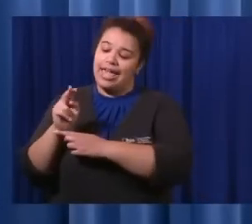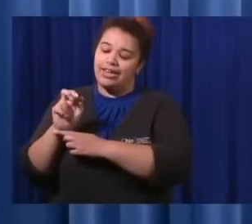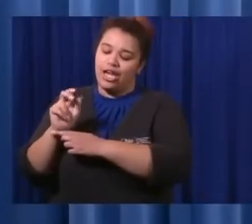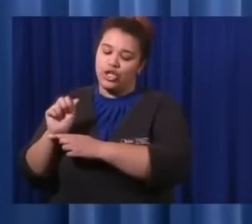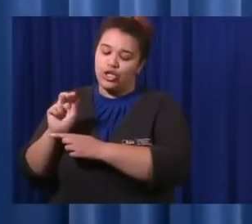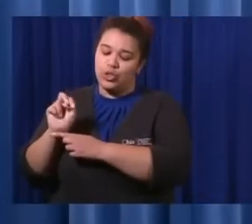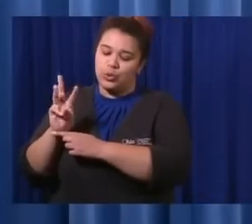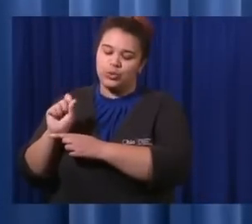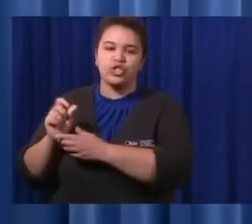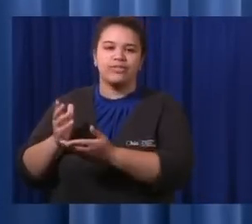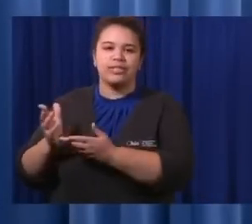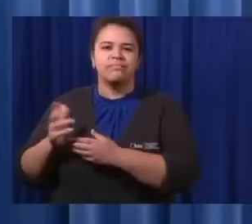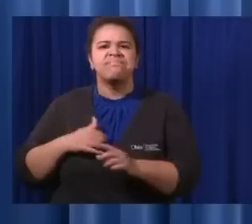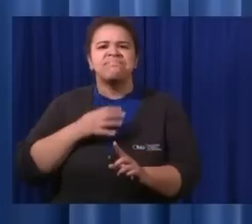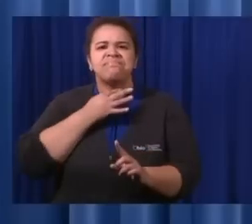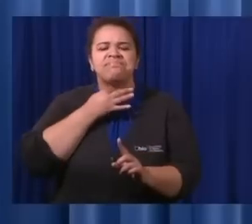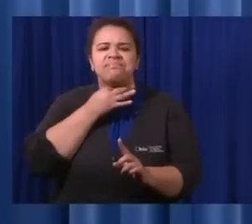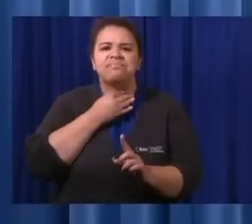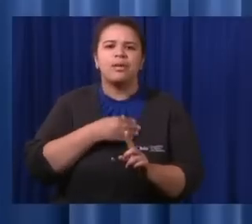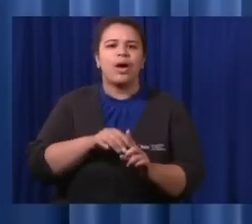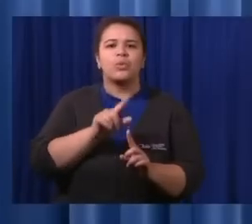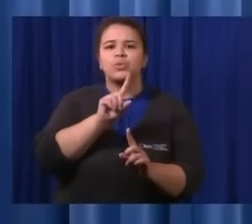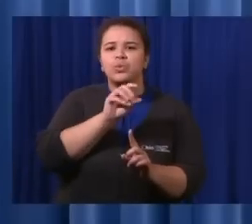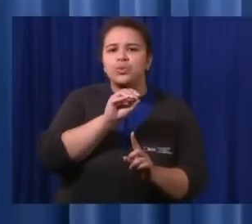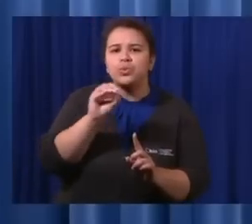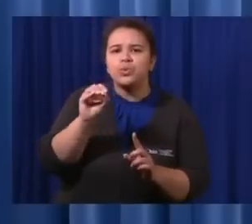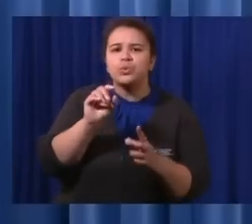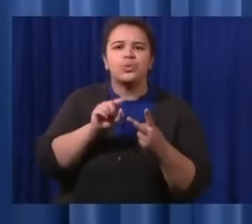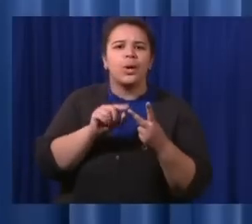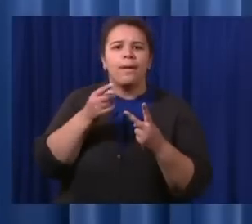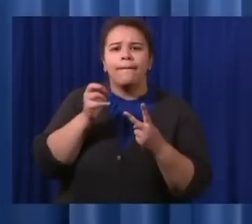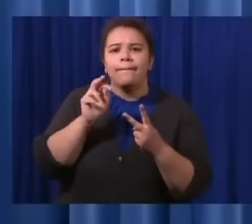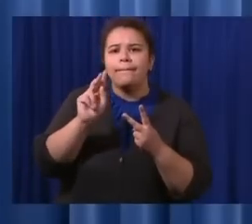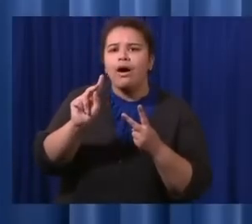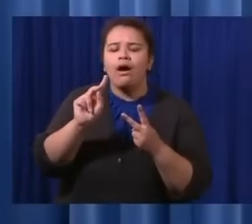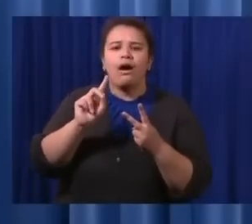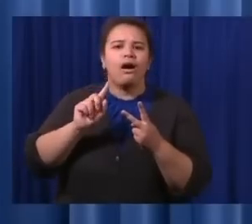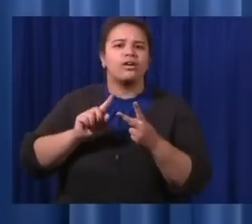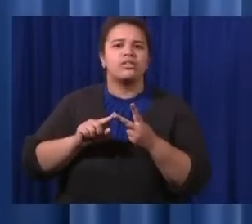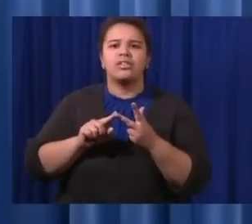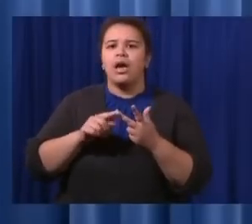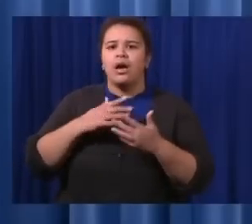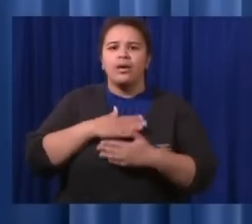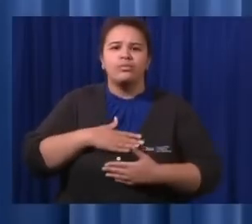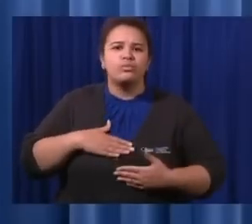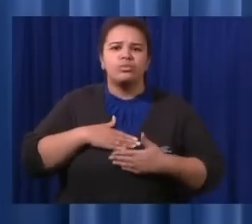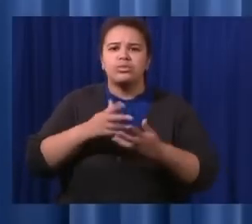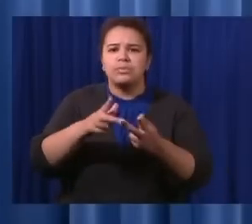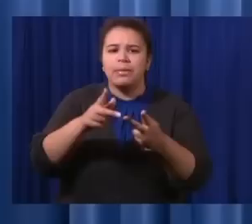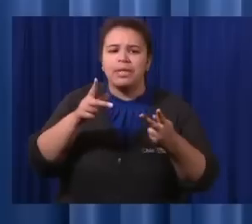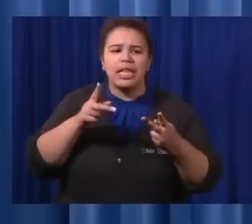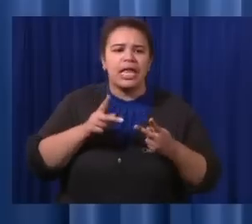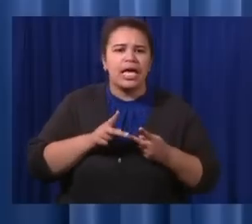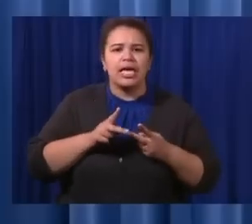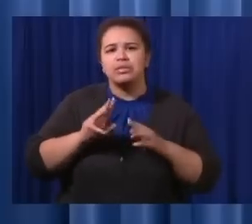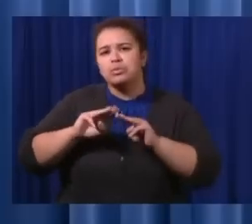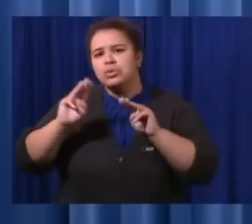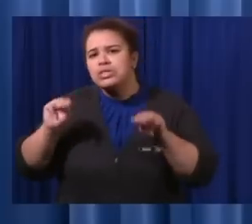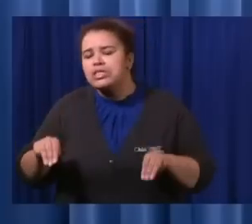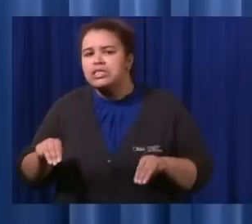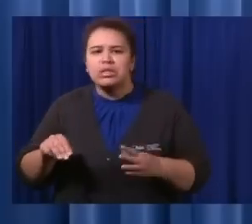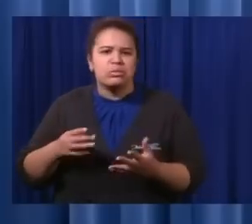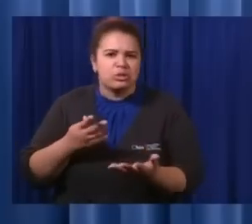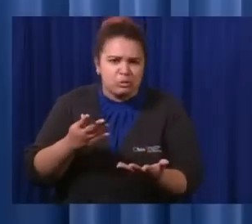parks, zoos, museums, those types of entertainment? And then the second part is, have you been talking with the different professional sports teams